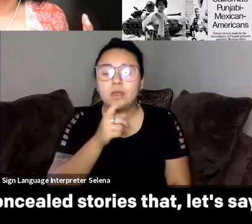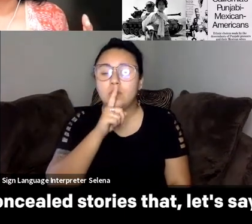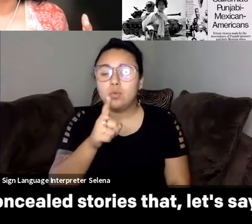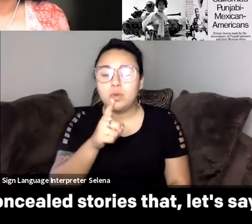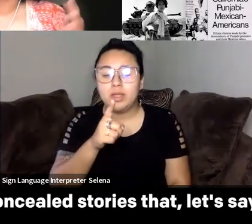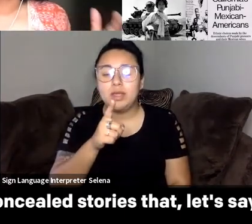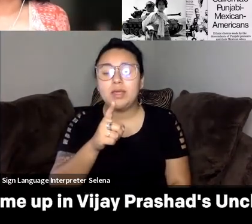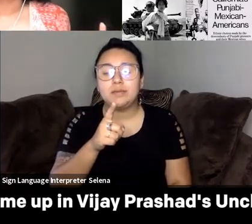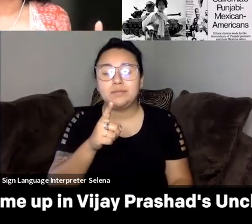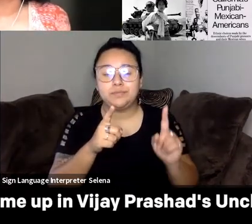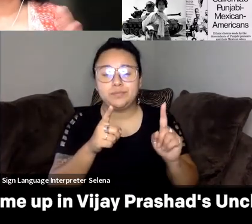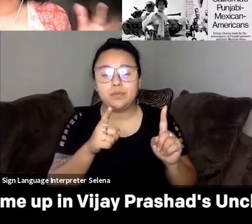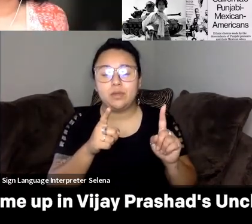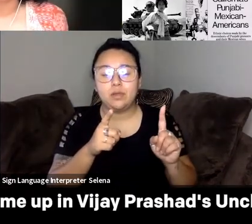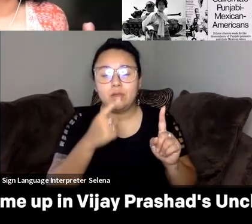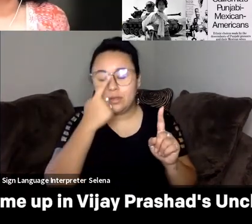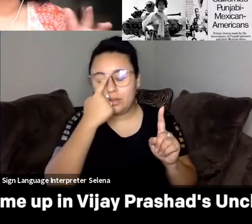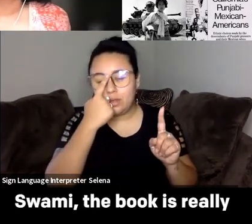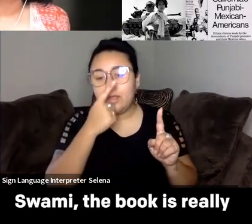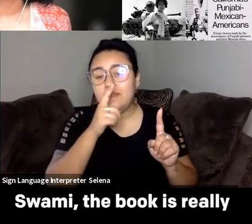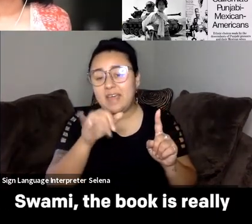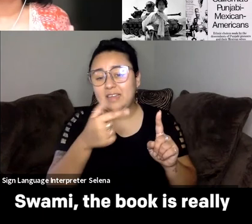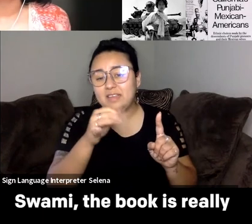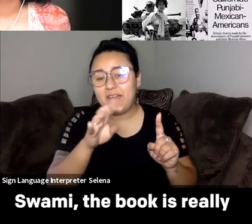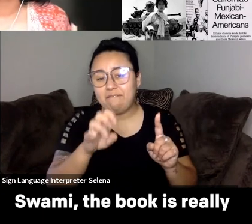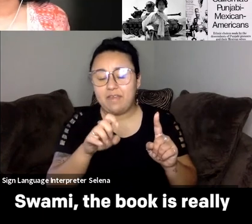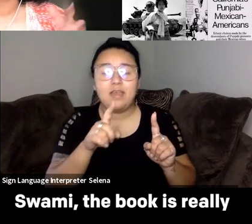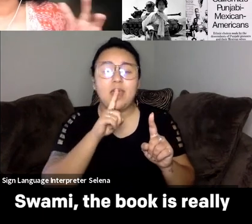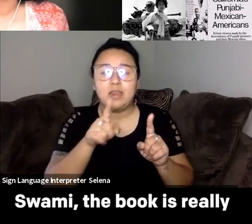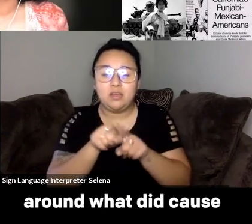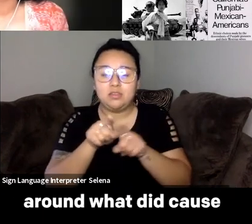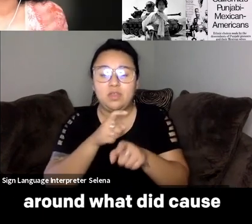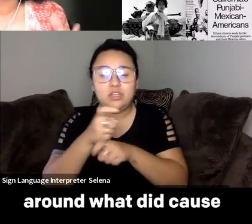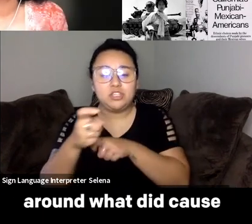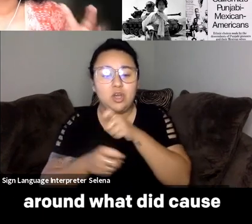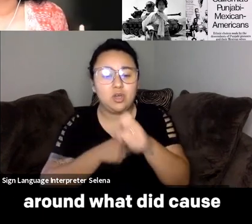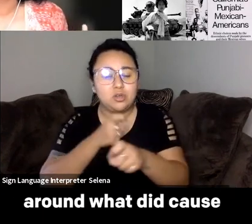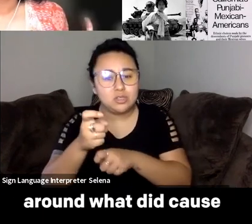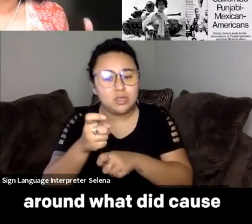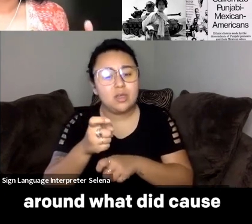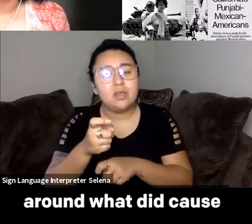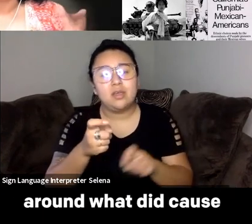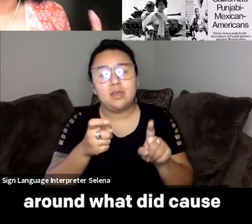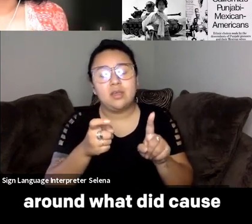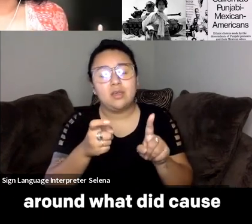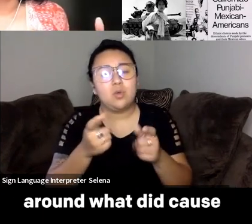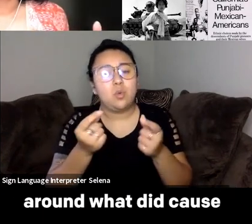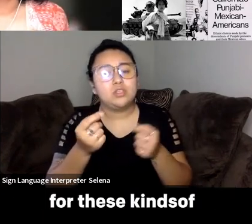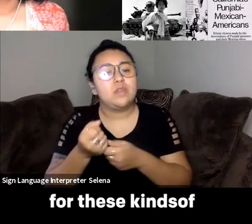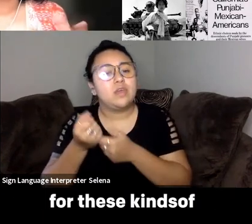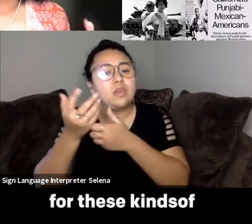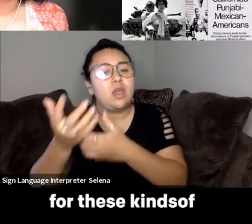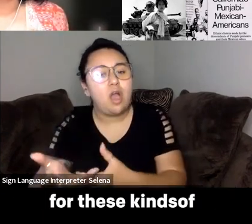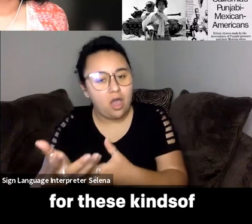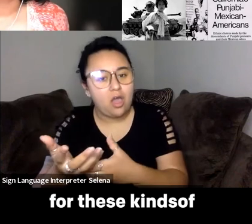stories that, let's say, come up in Vijay Prasad's Uncle Swami, the book, are really around what did cause